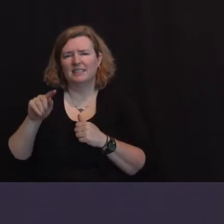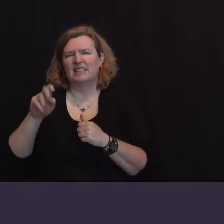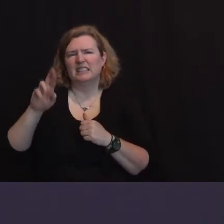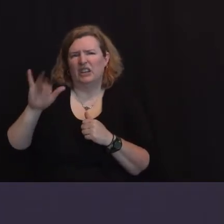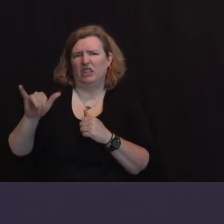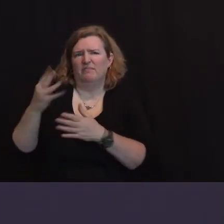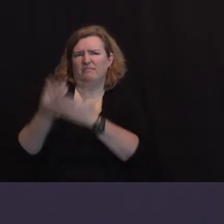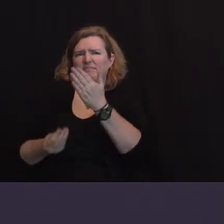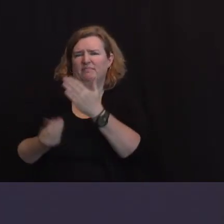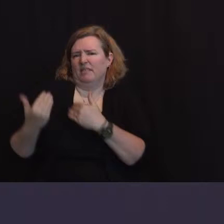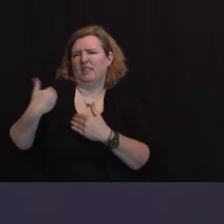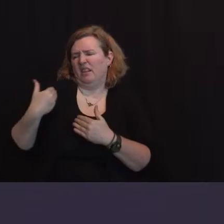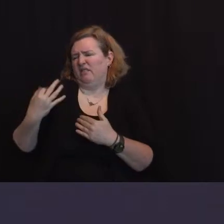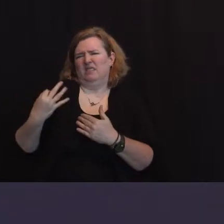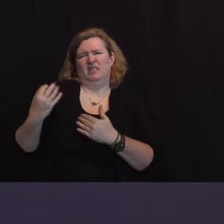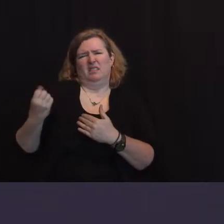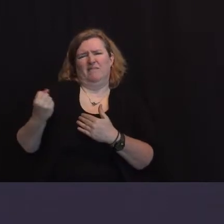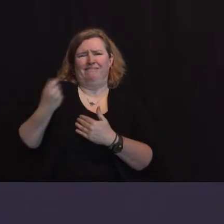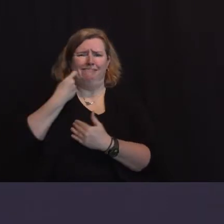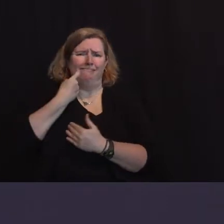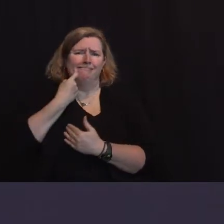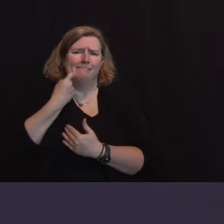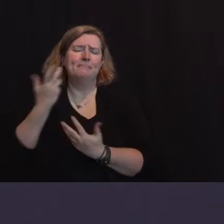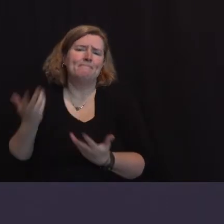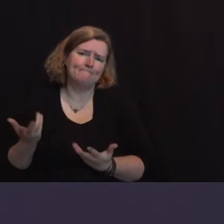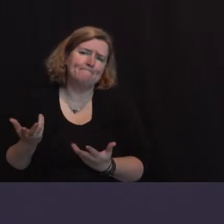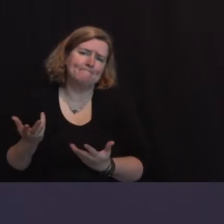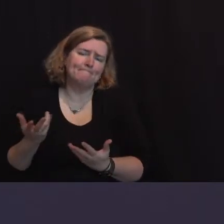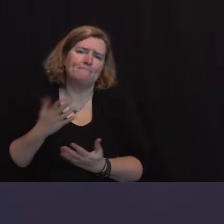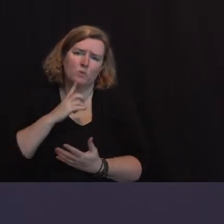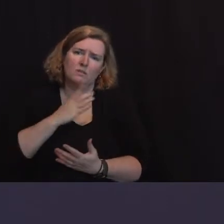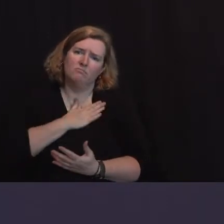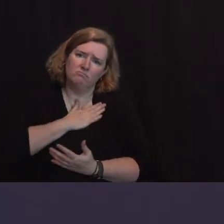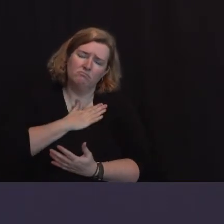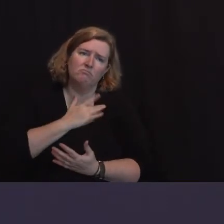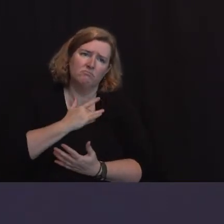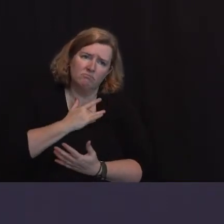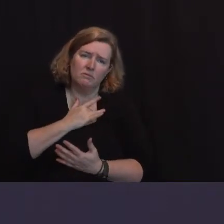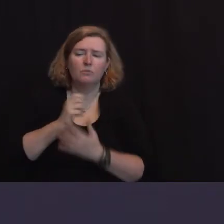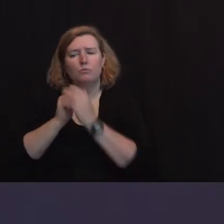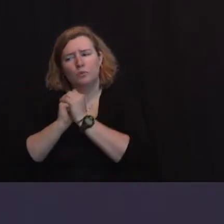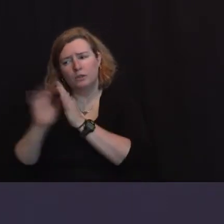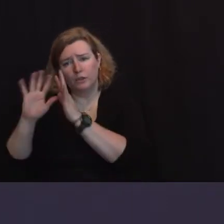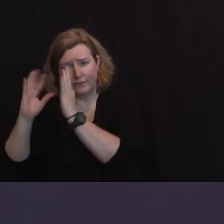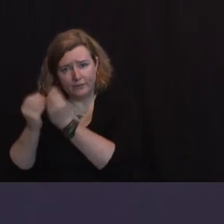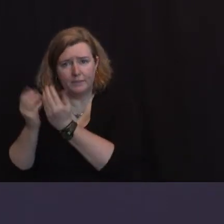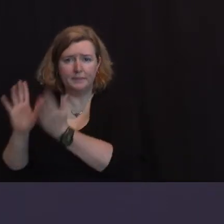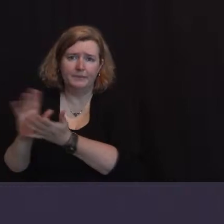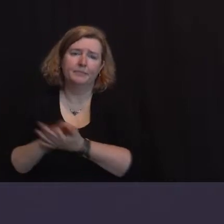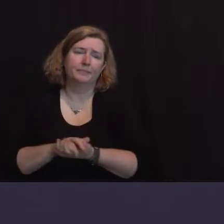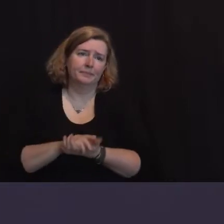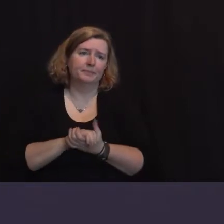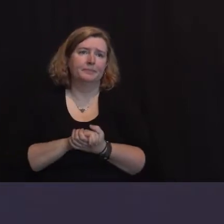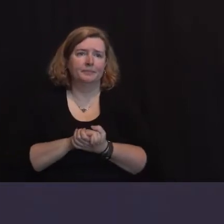Saturday, and keep her and Bob and their family in your prayers. I spoke to Bob on Saturday, and she was quite a woman.